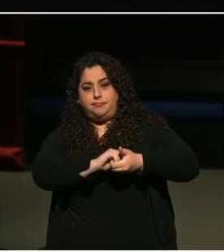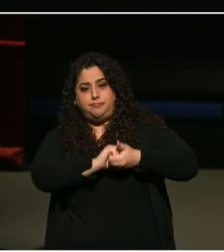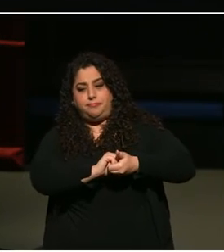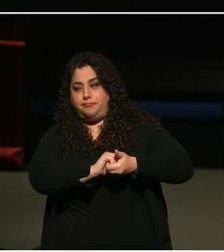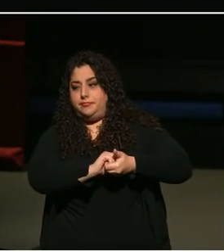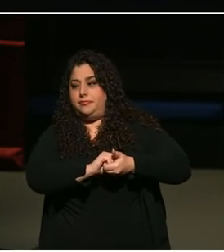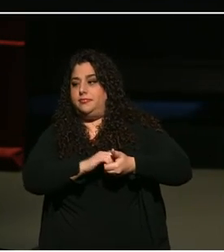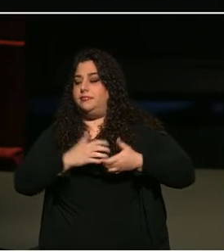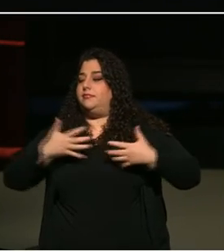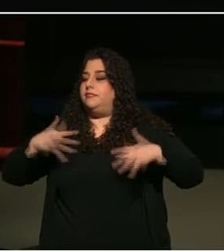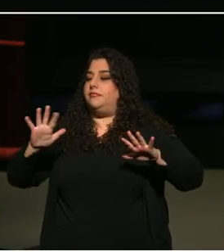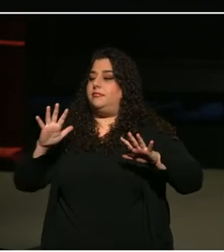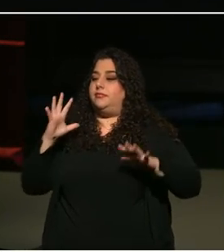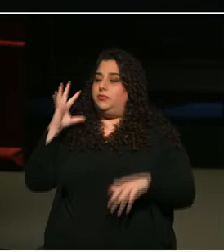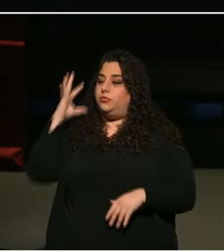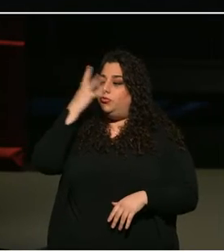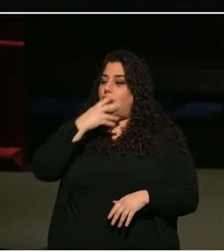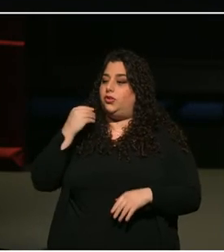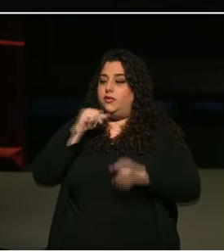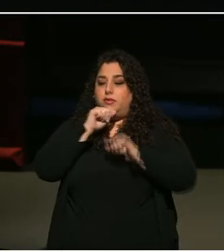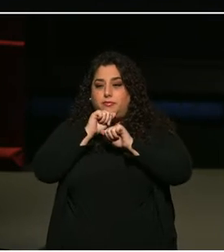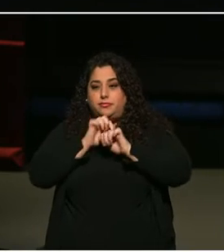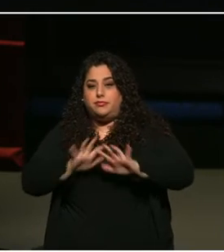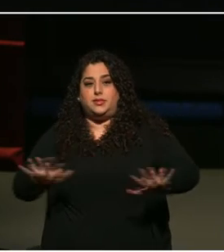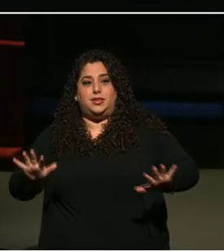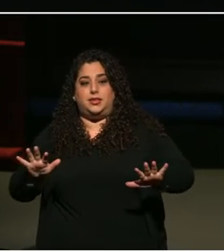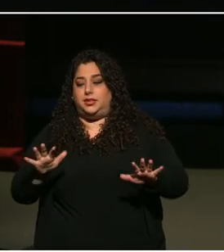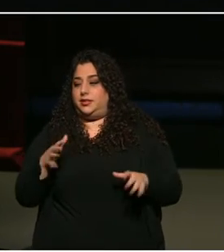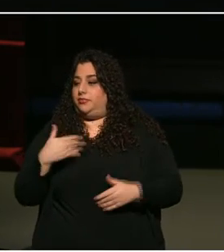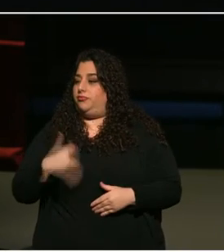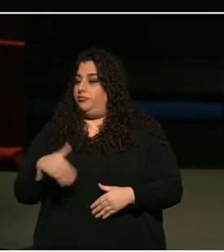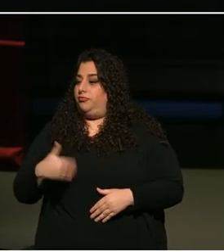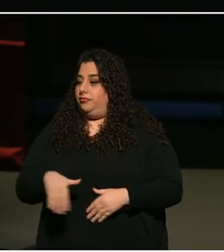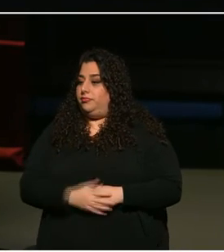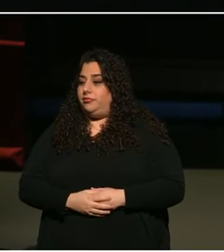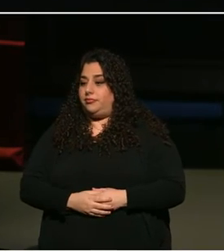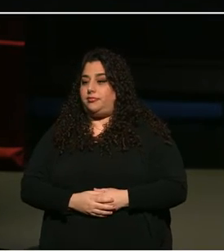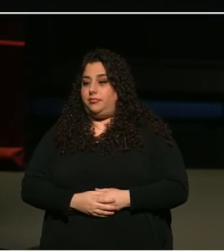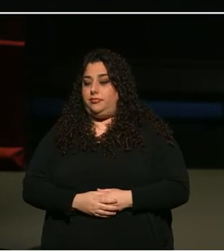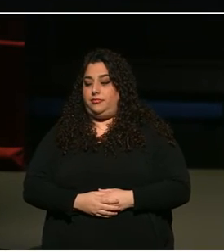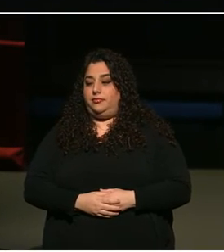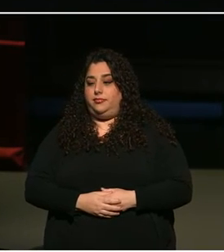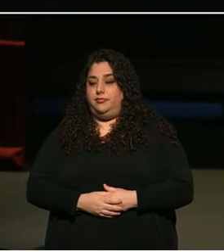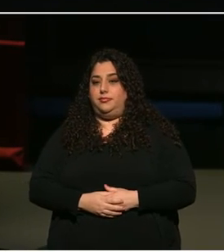I'm Jacqueline Stewart, Director and President of the Academy Museum of Motion Pictures.